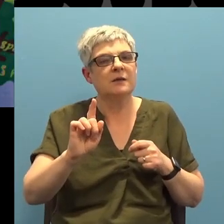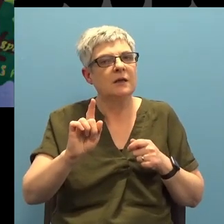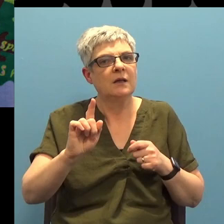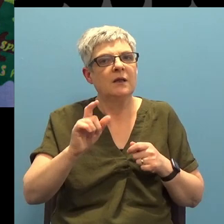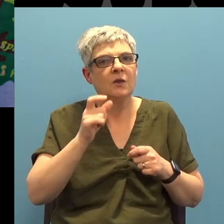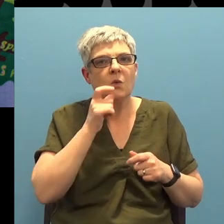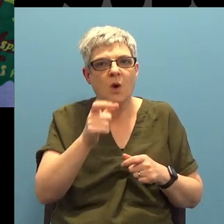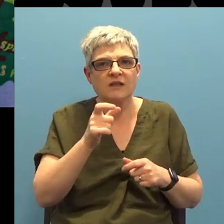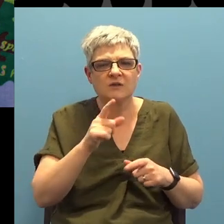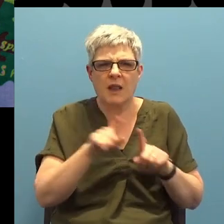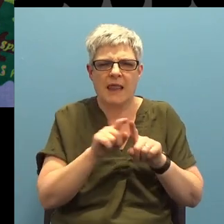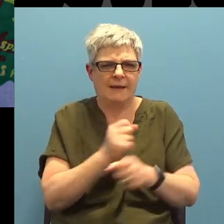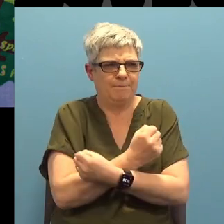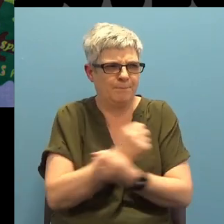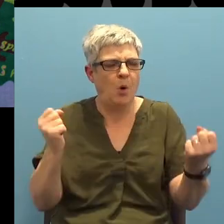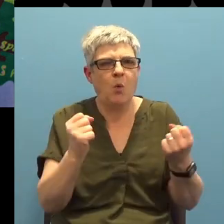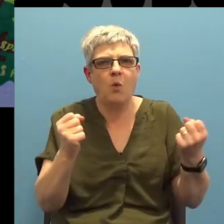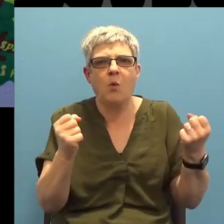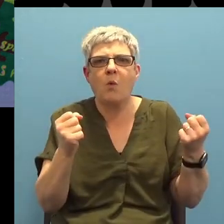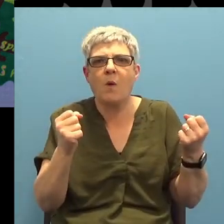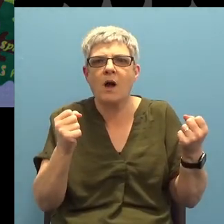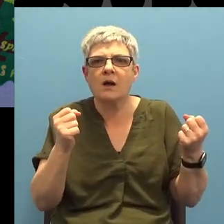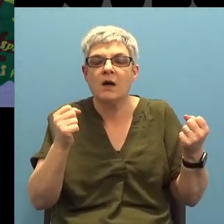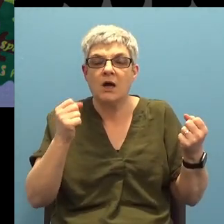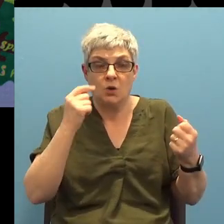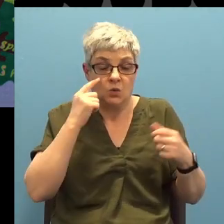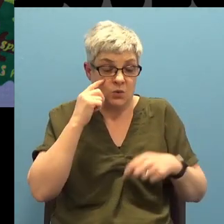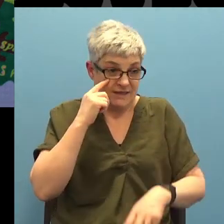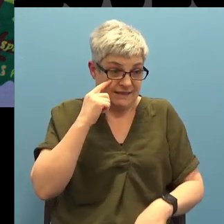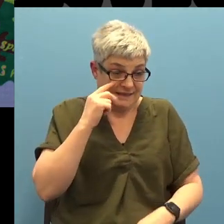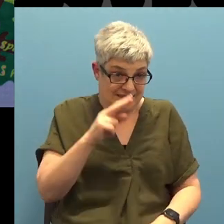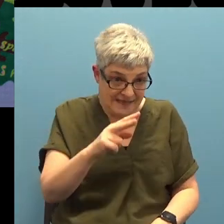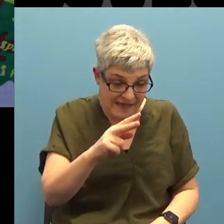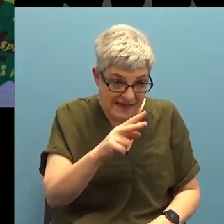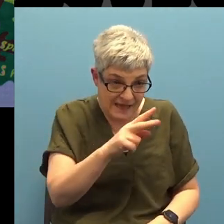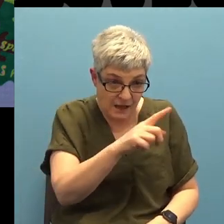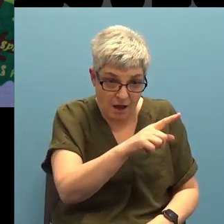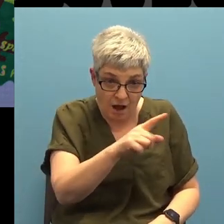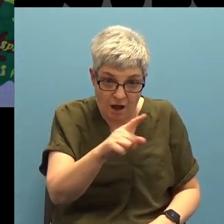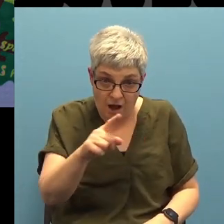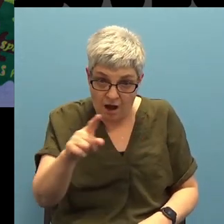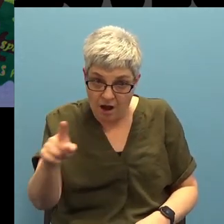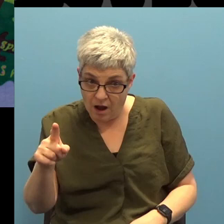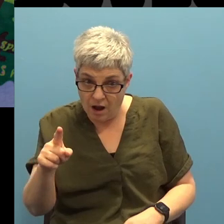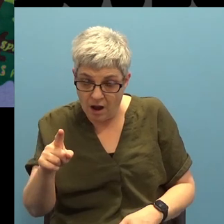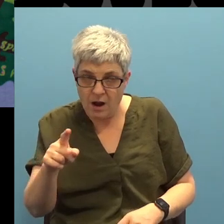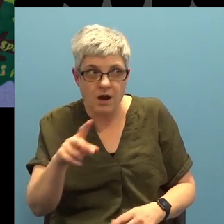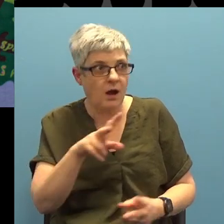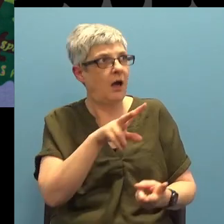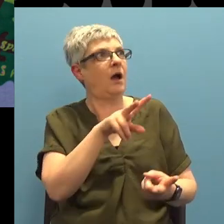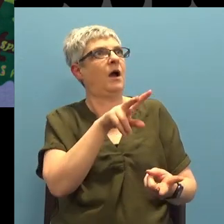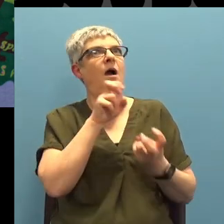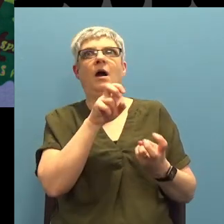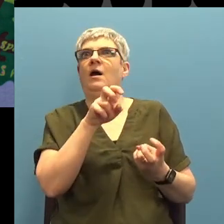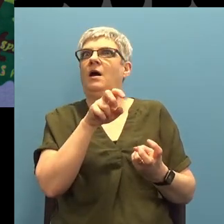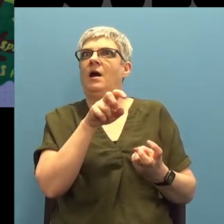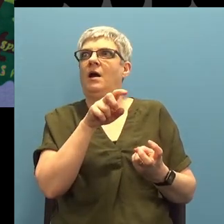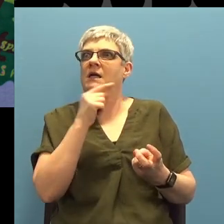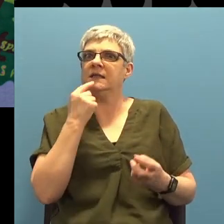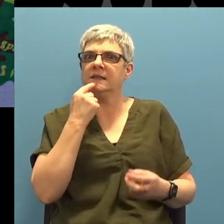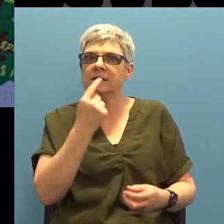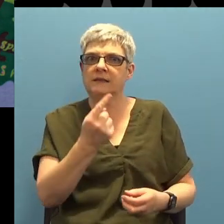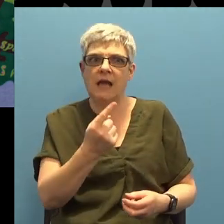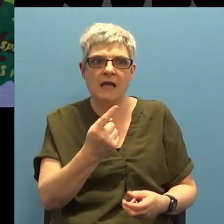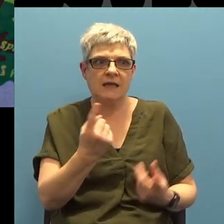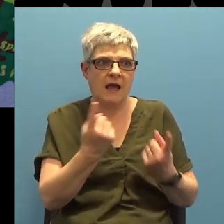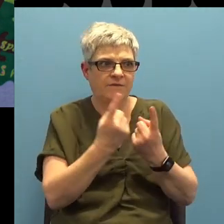absolute dynamite. You can just envision the thoughts of the people who were listening. She's saying, has he just claimed